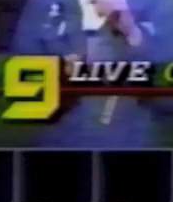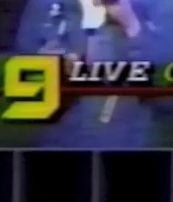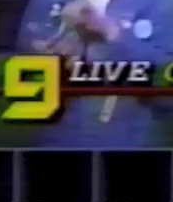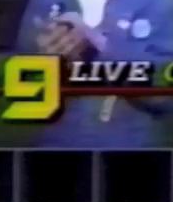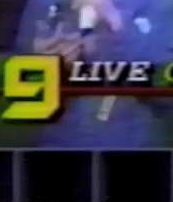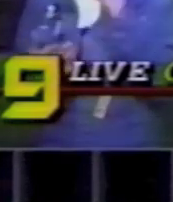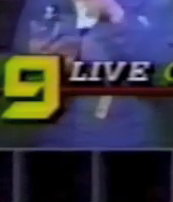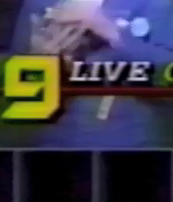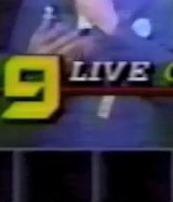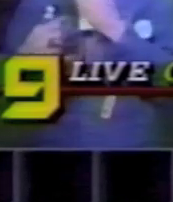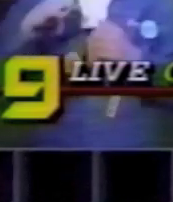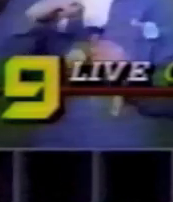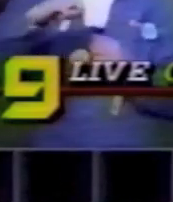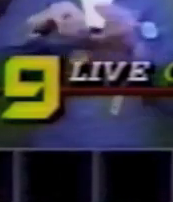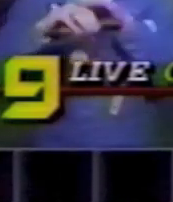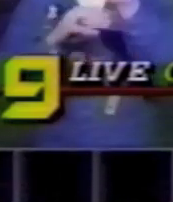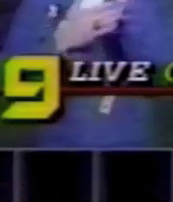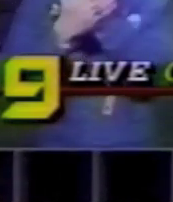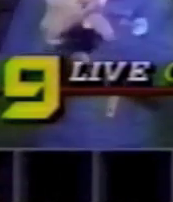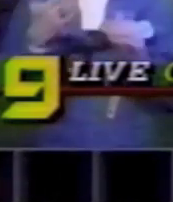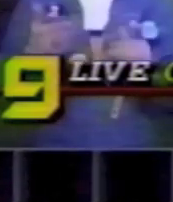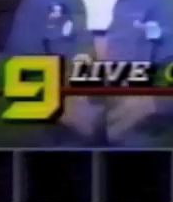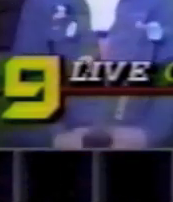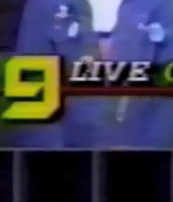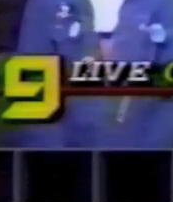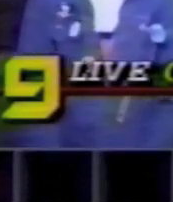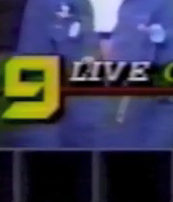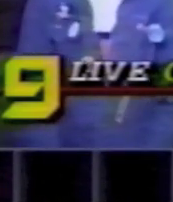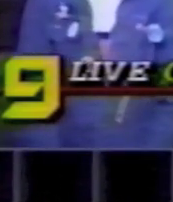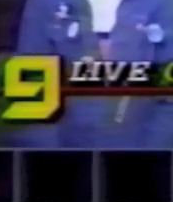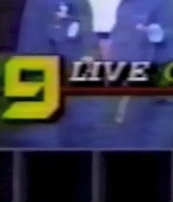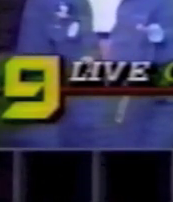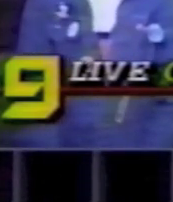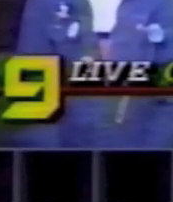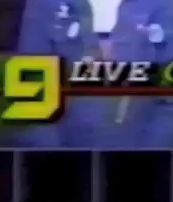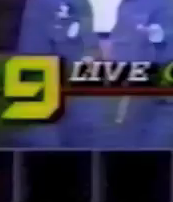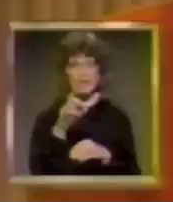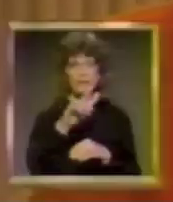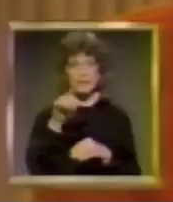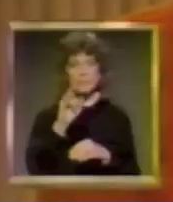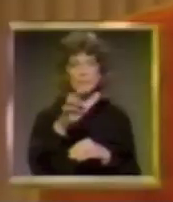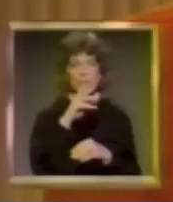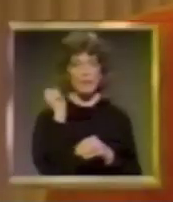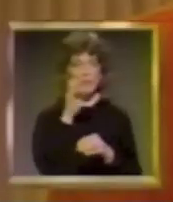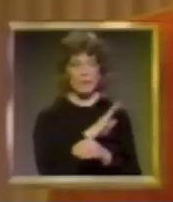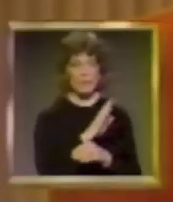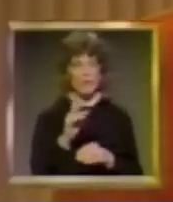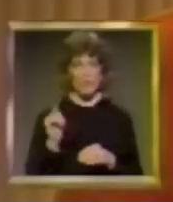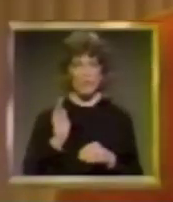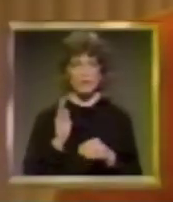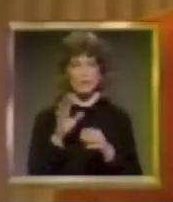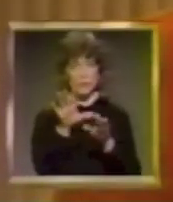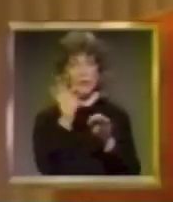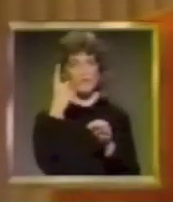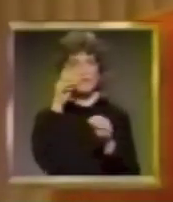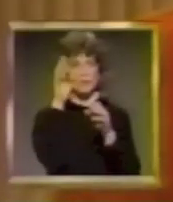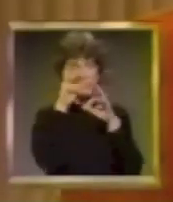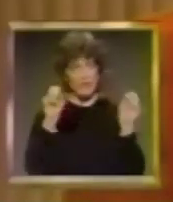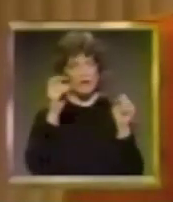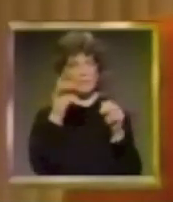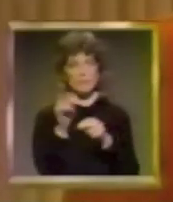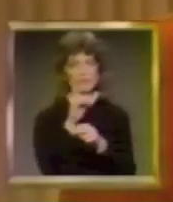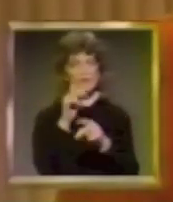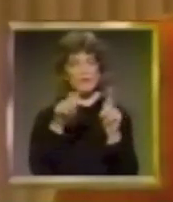she has said that the board wouldn't take any retribution on anyone, but was the board's choice for president of the